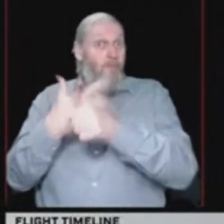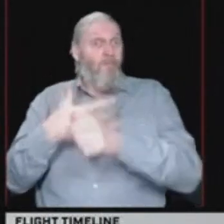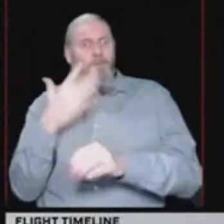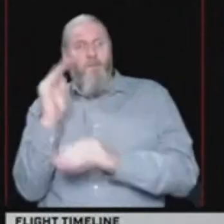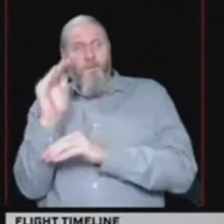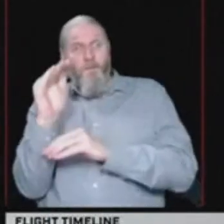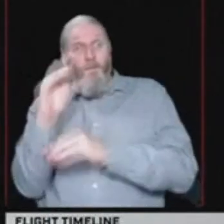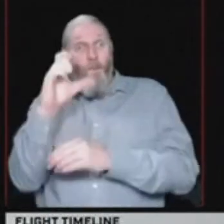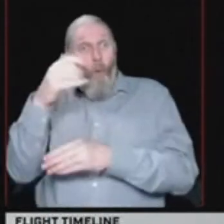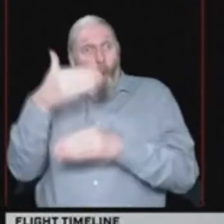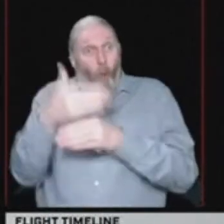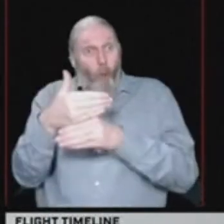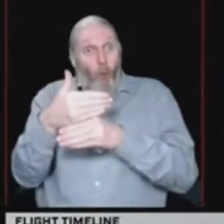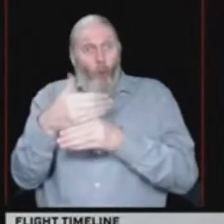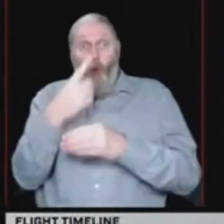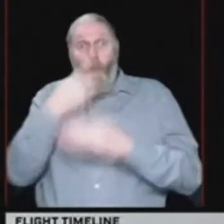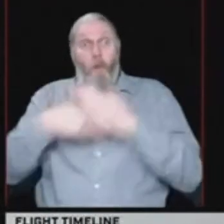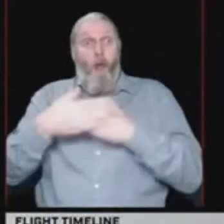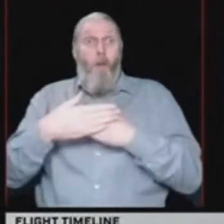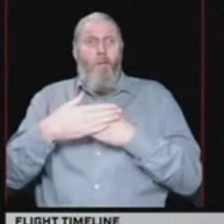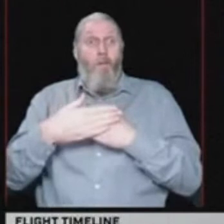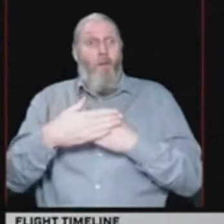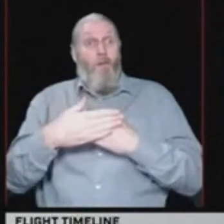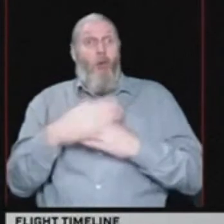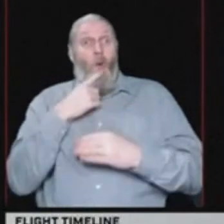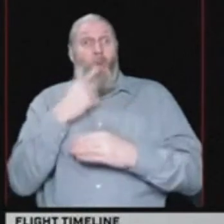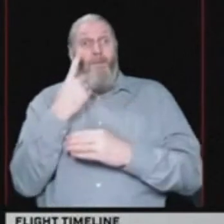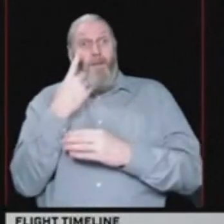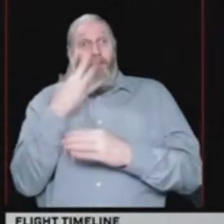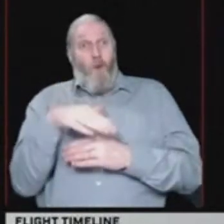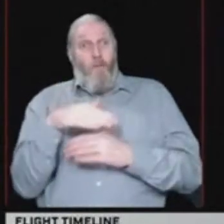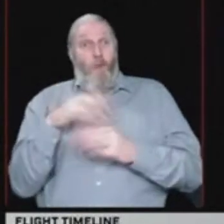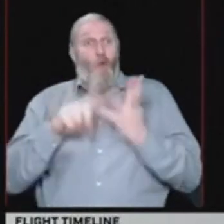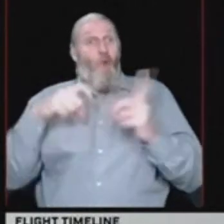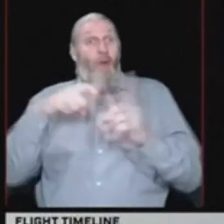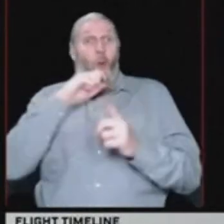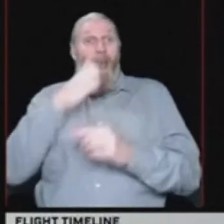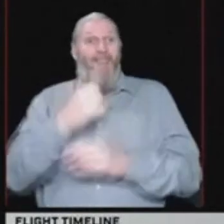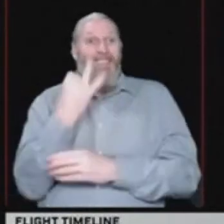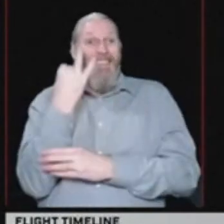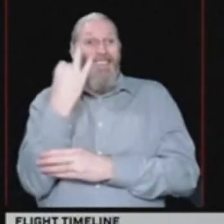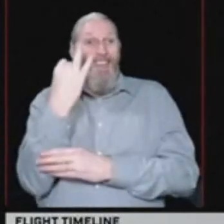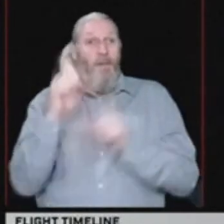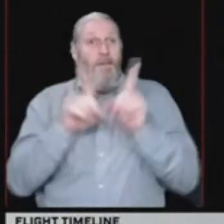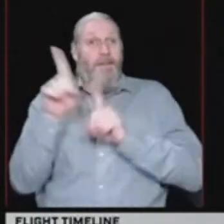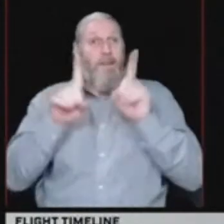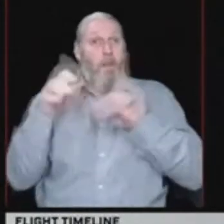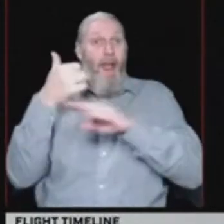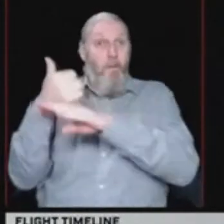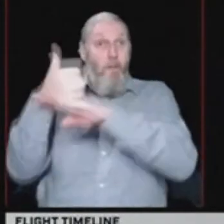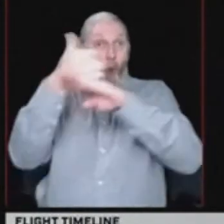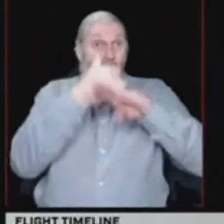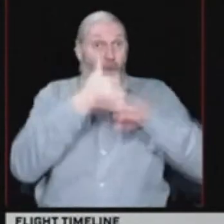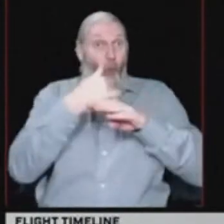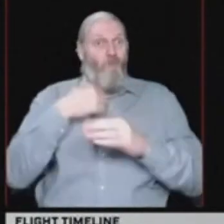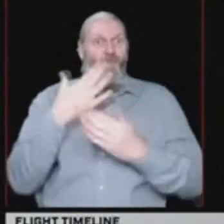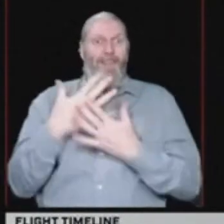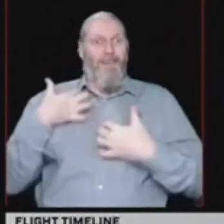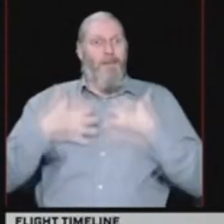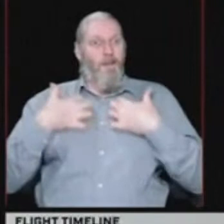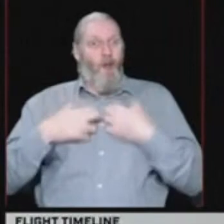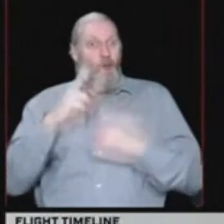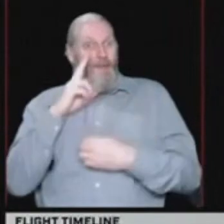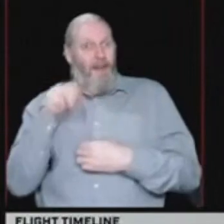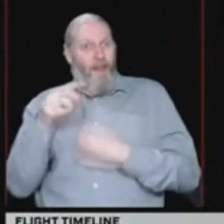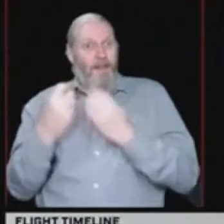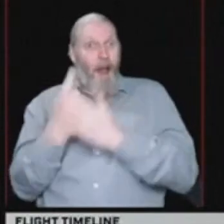spaceports springing up throughout the UK. So we were excited to see this one and others developing. And you mentioned some of the industry here in